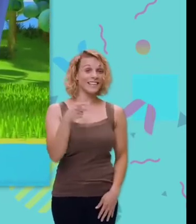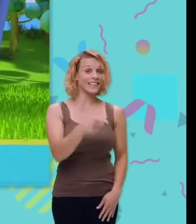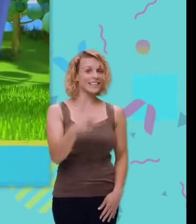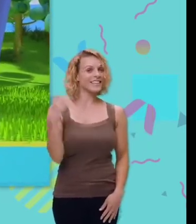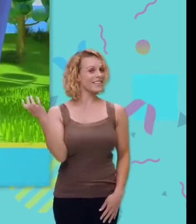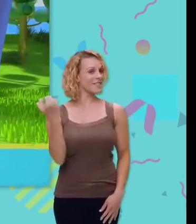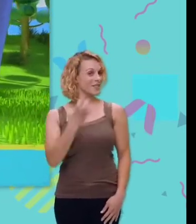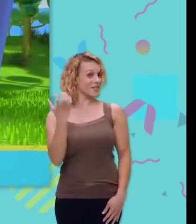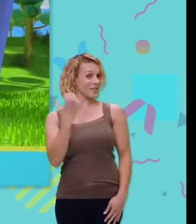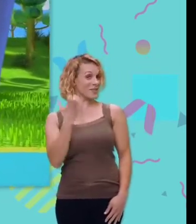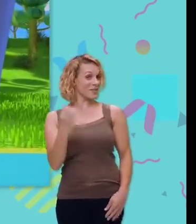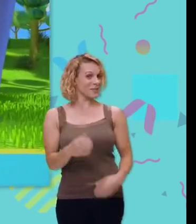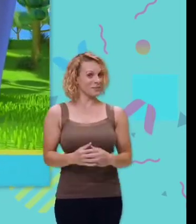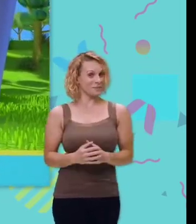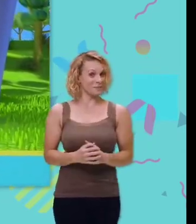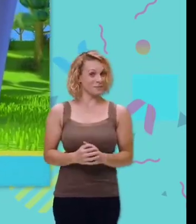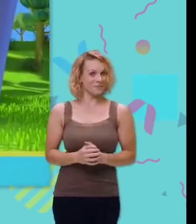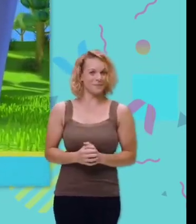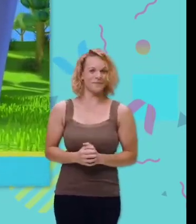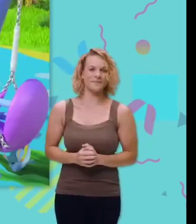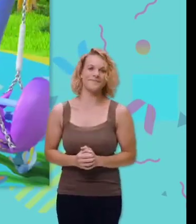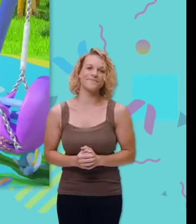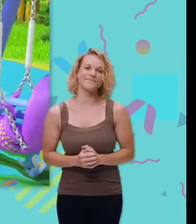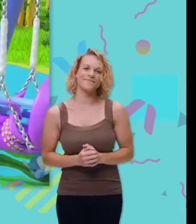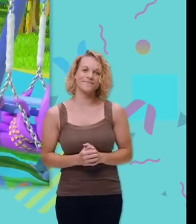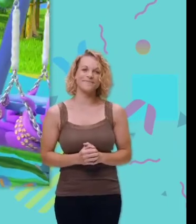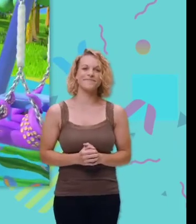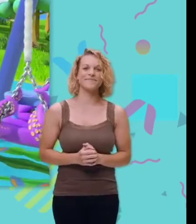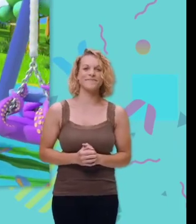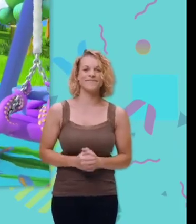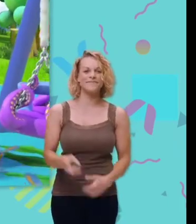Yay, I like it.